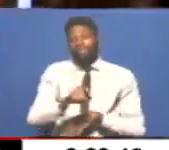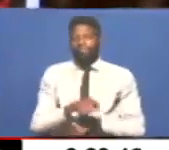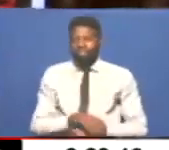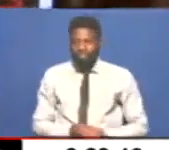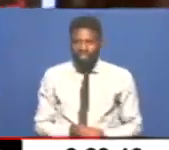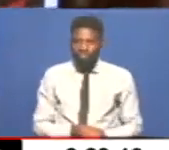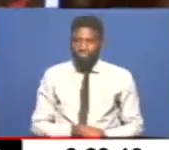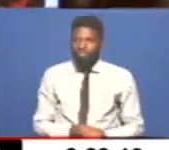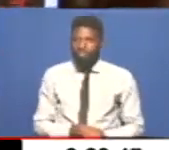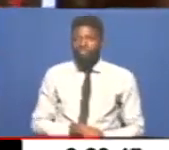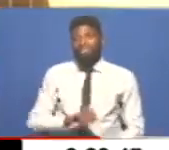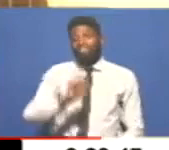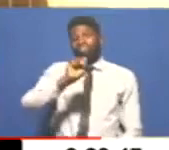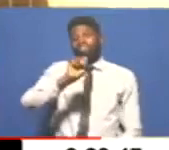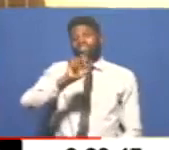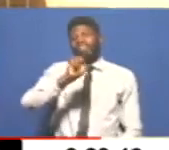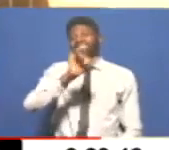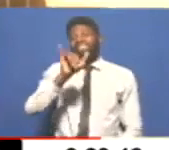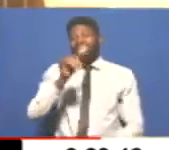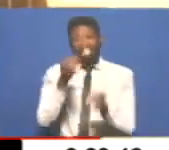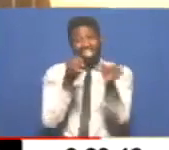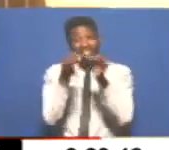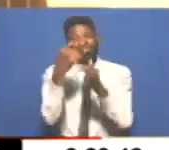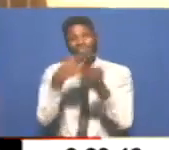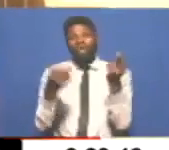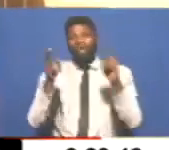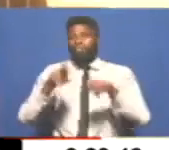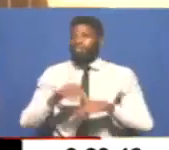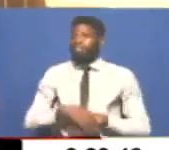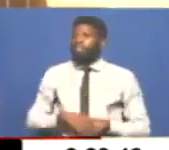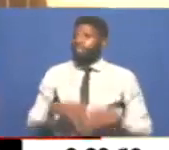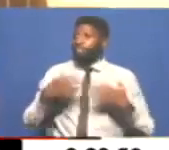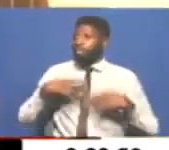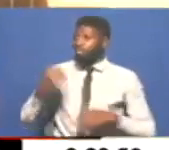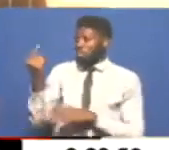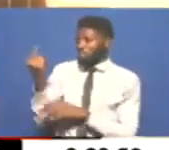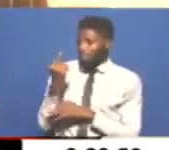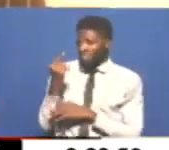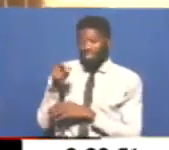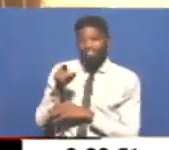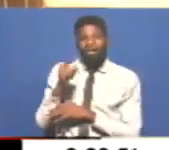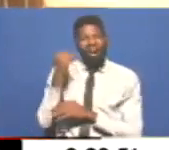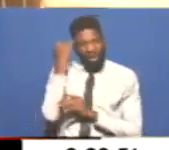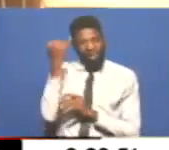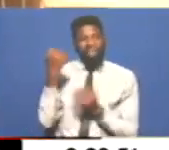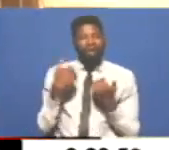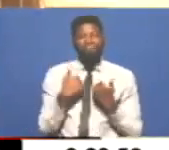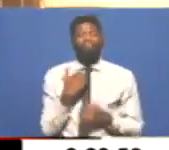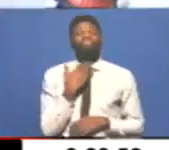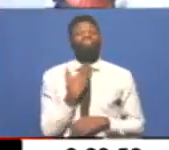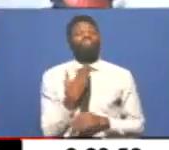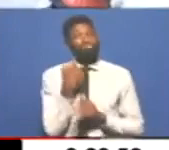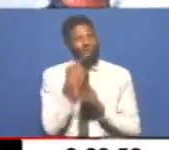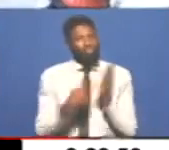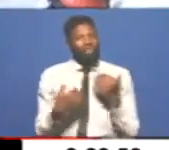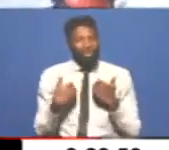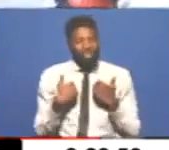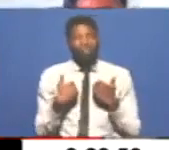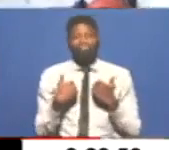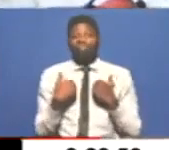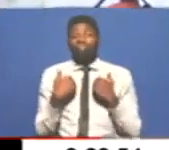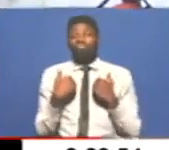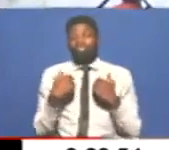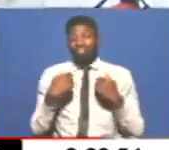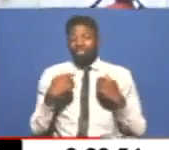Sunny tells me what happens here. People usually come already knowing roughly what they want. So it's you now tuning